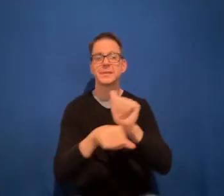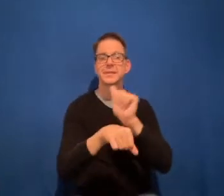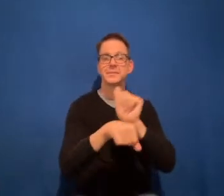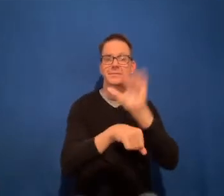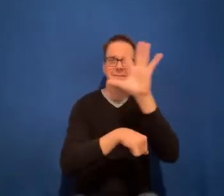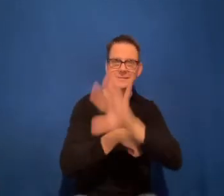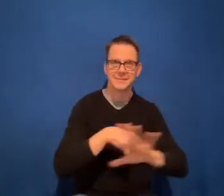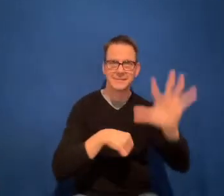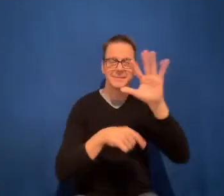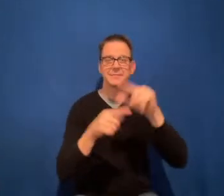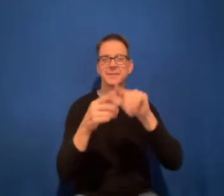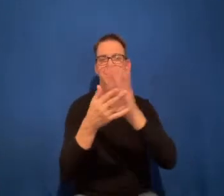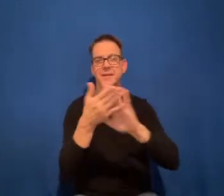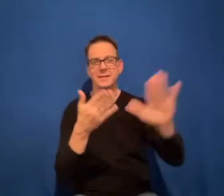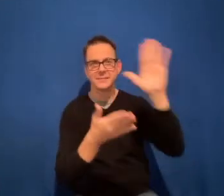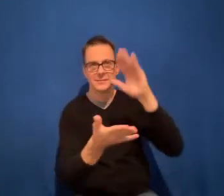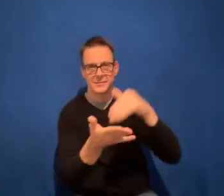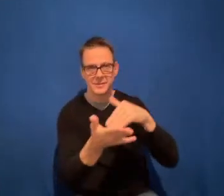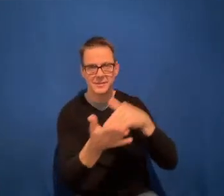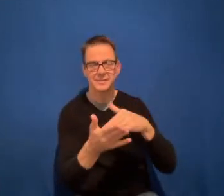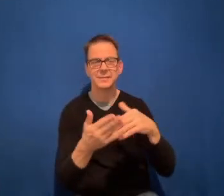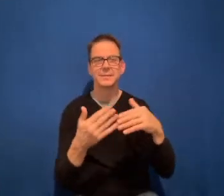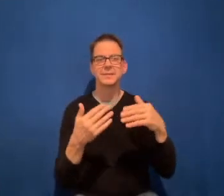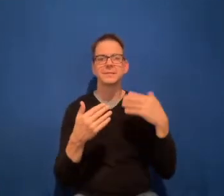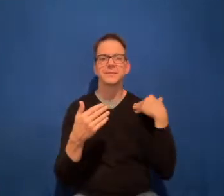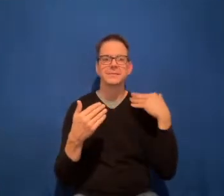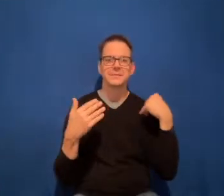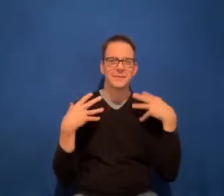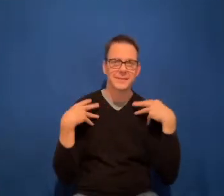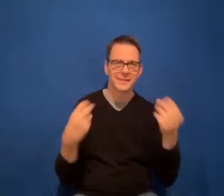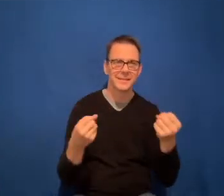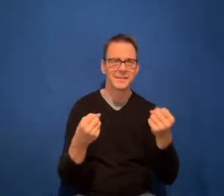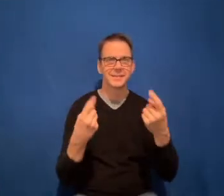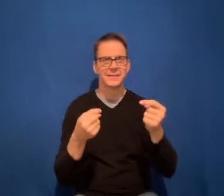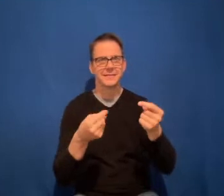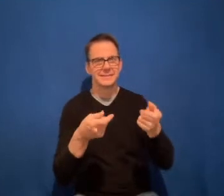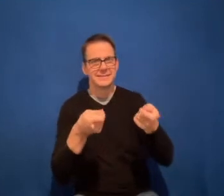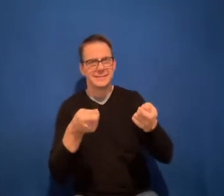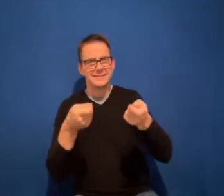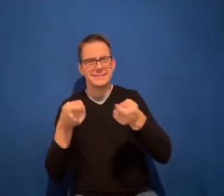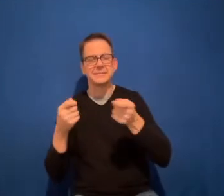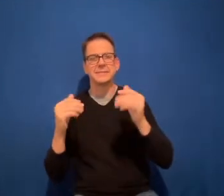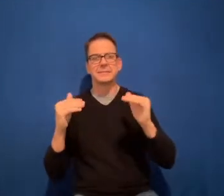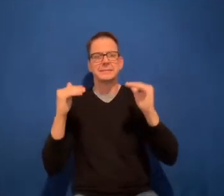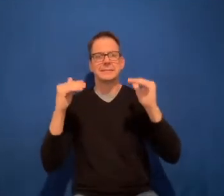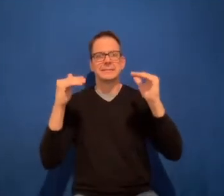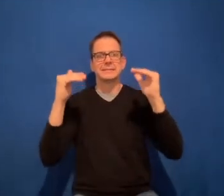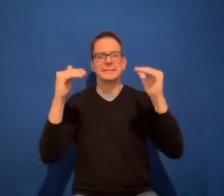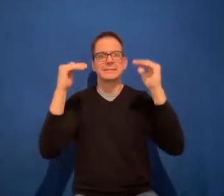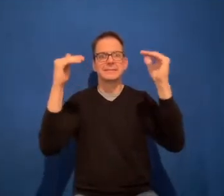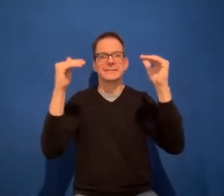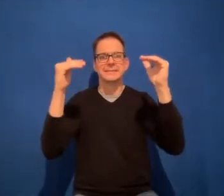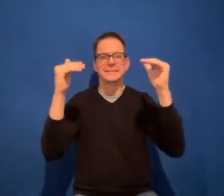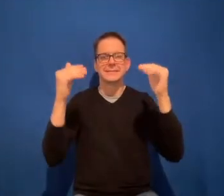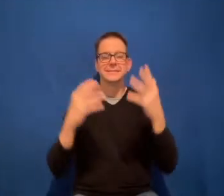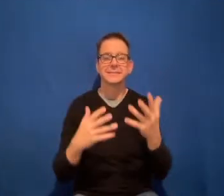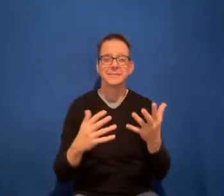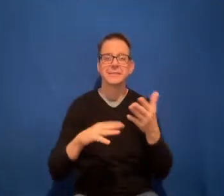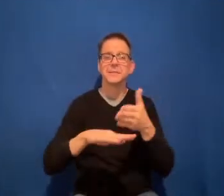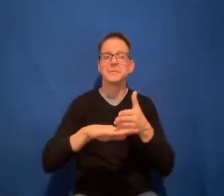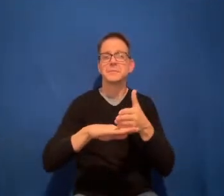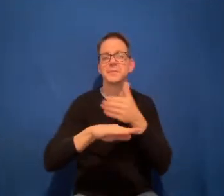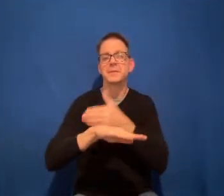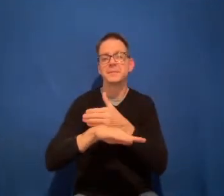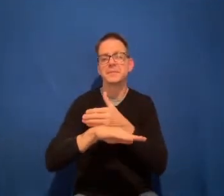the Ministry of Health and so on to try to improve things, stabilize things through the primary care networks and so on. And so we were, just before the